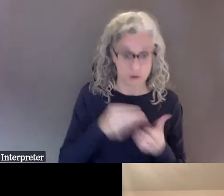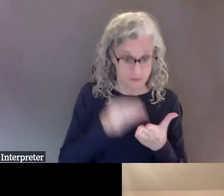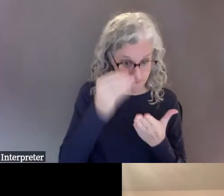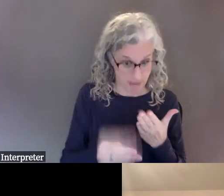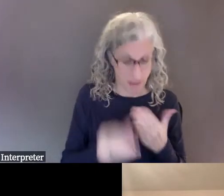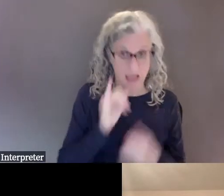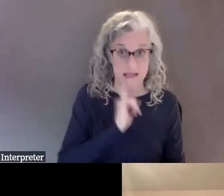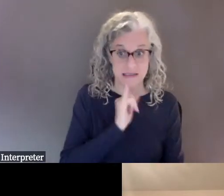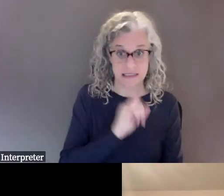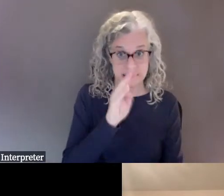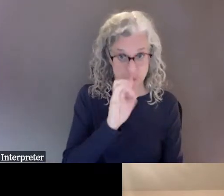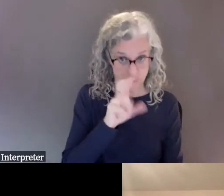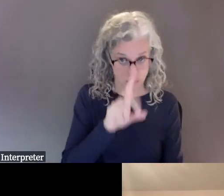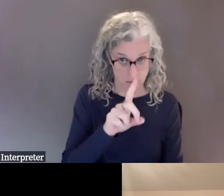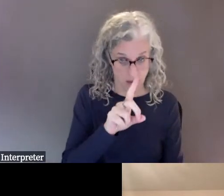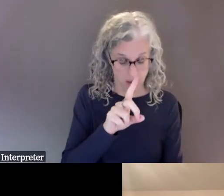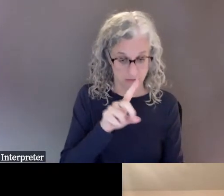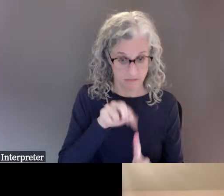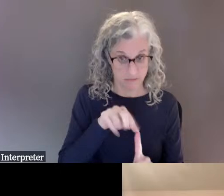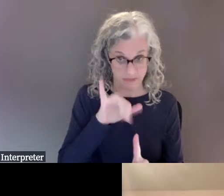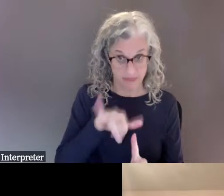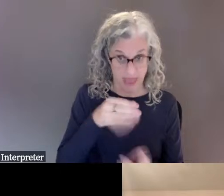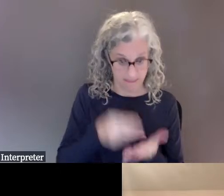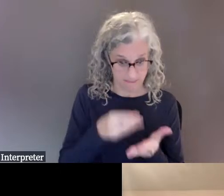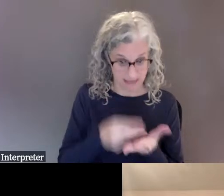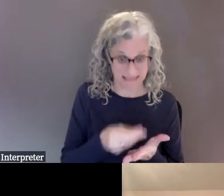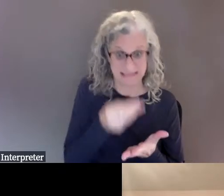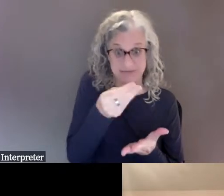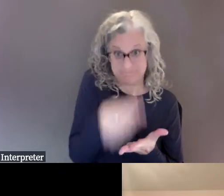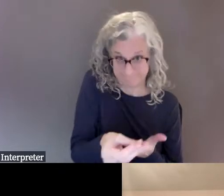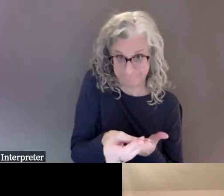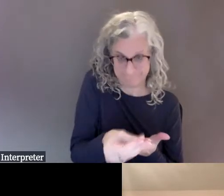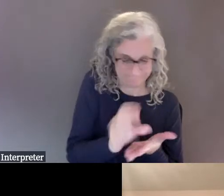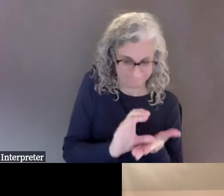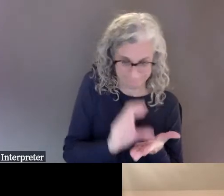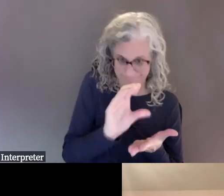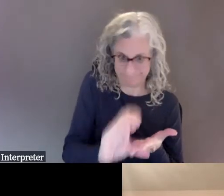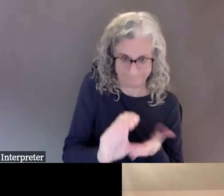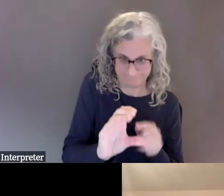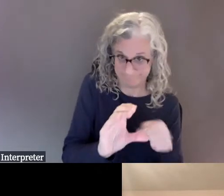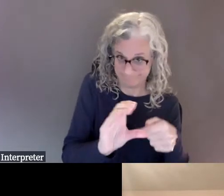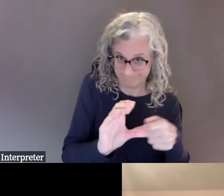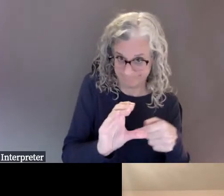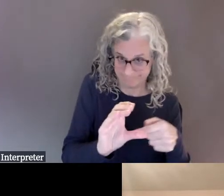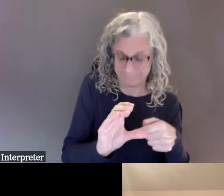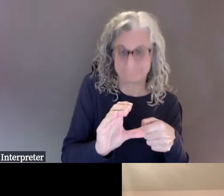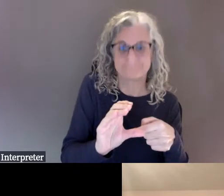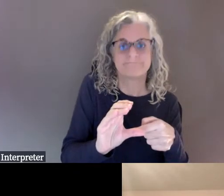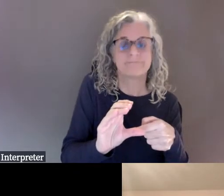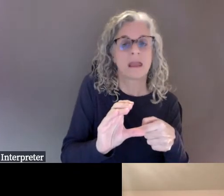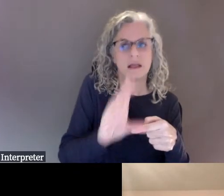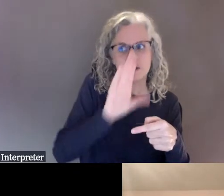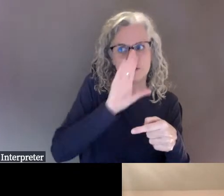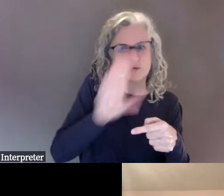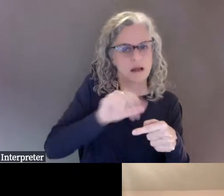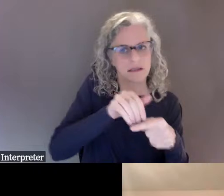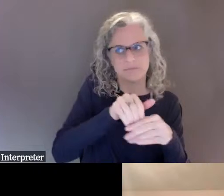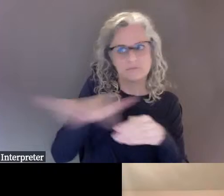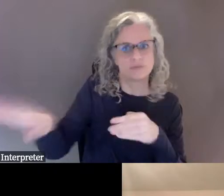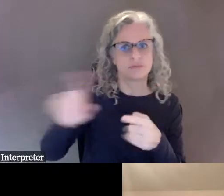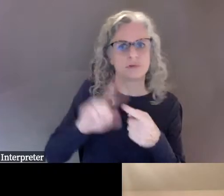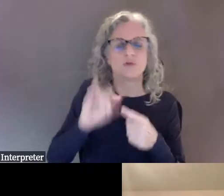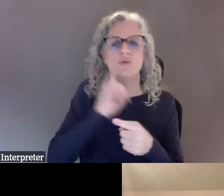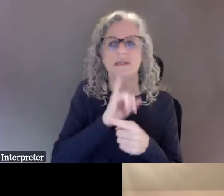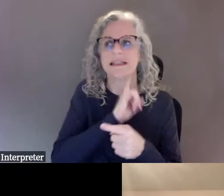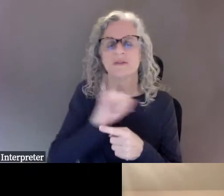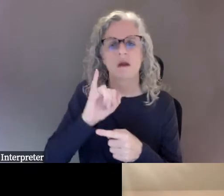the money that whatever money they spent is sent straight to the Israeli government's budget,